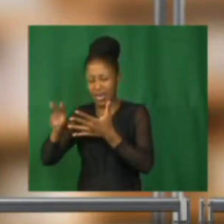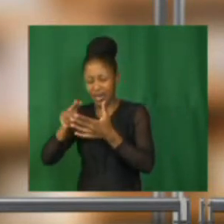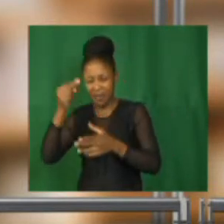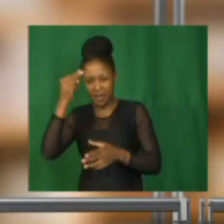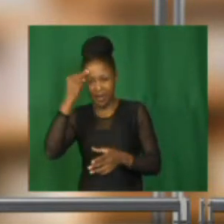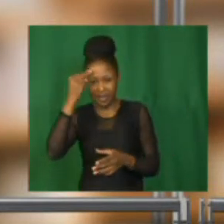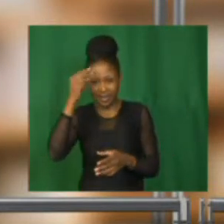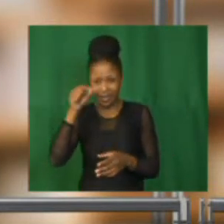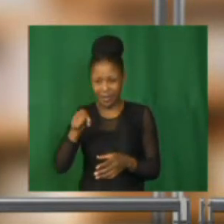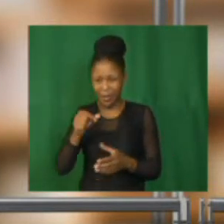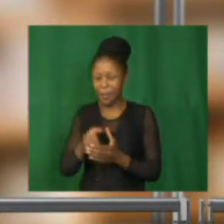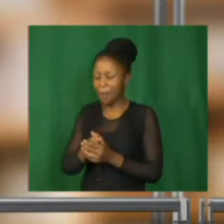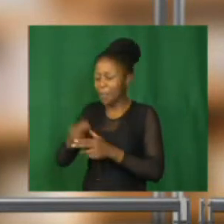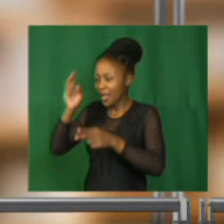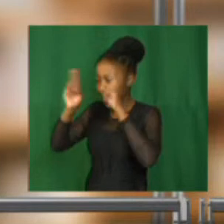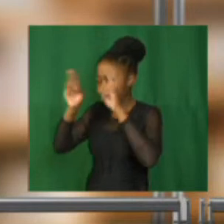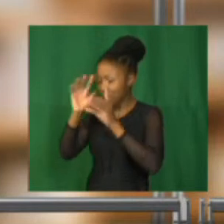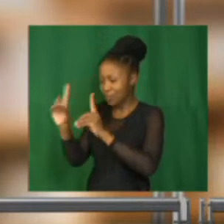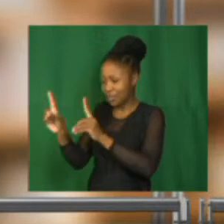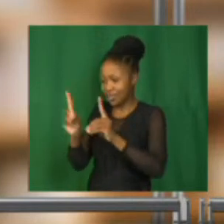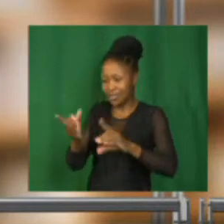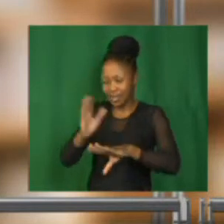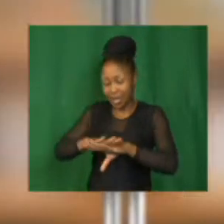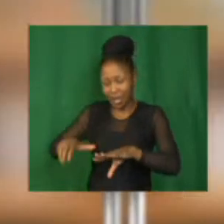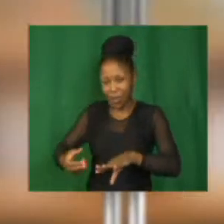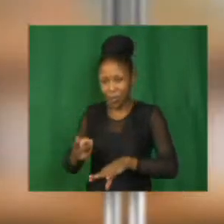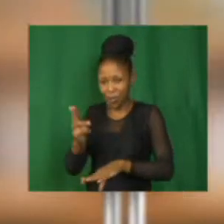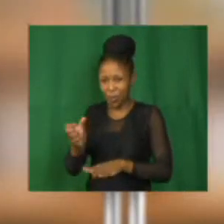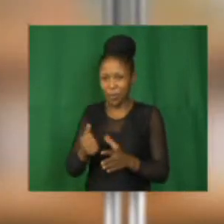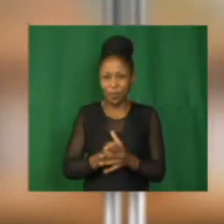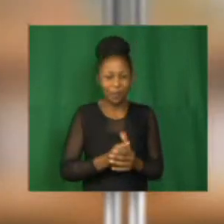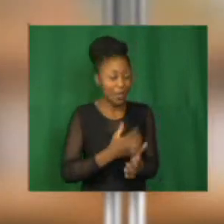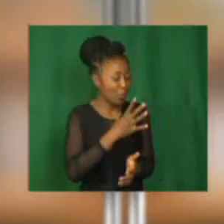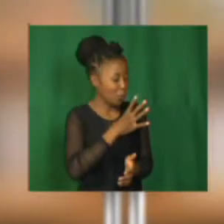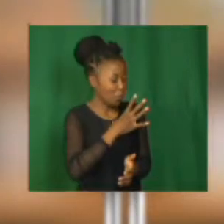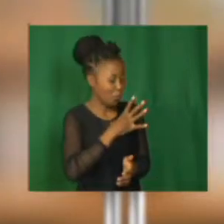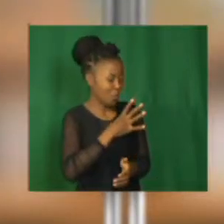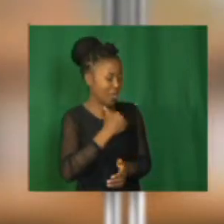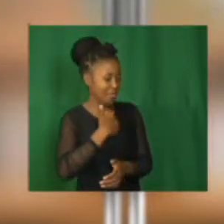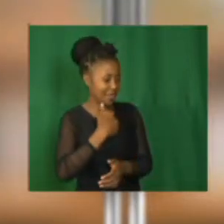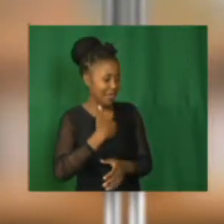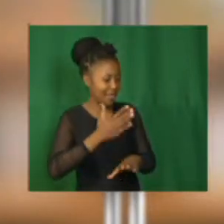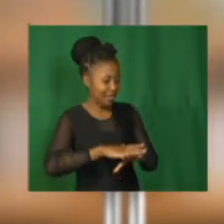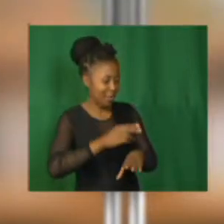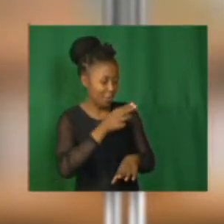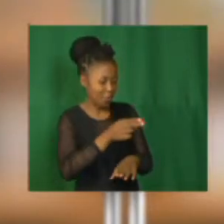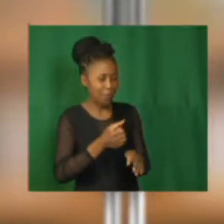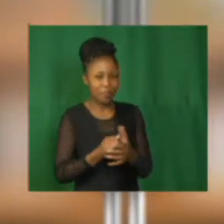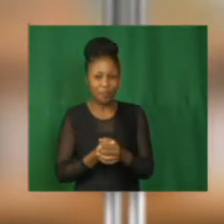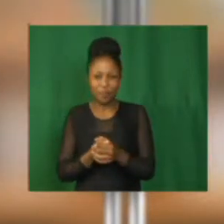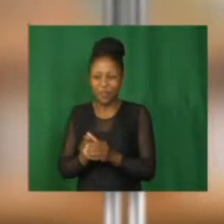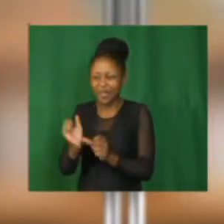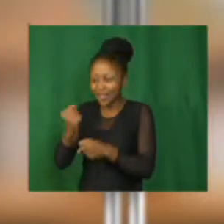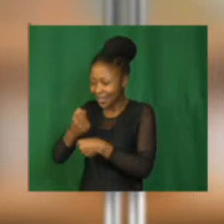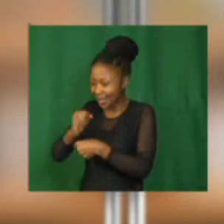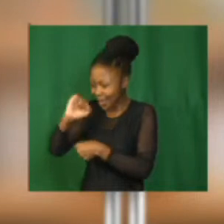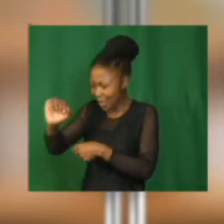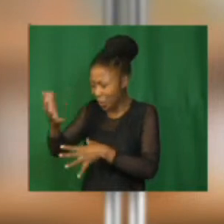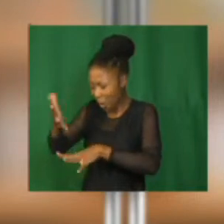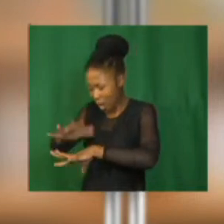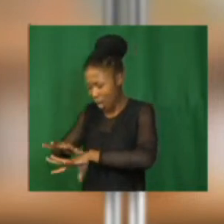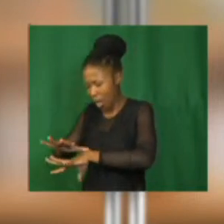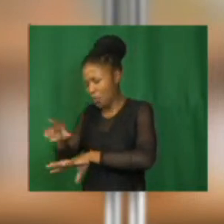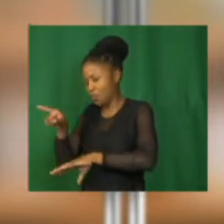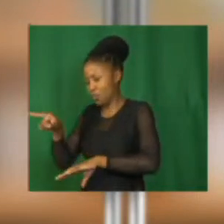and welcome to Eswatini TV, sir. Good afternoon. How are you? I'm alright. So, Yes. how's your day going so far? My day is so